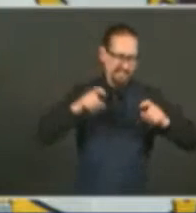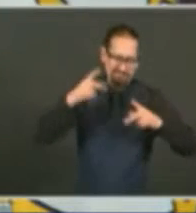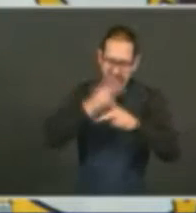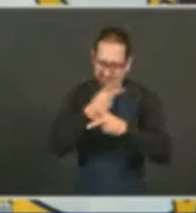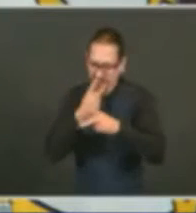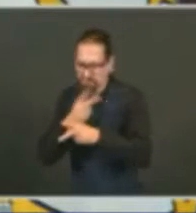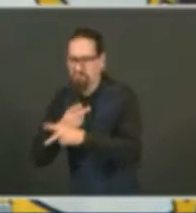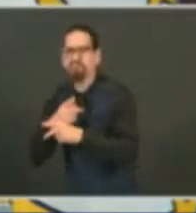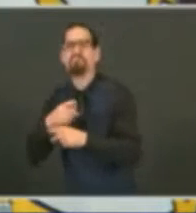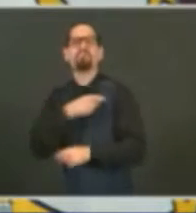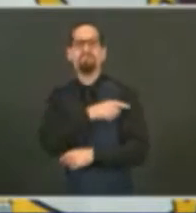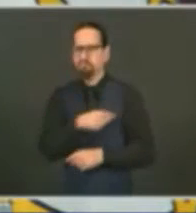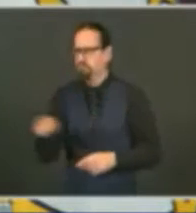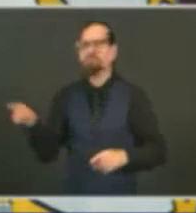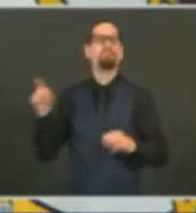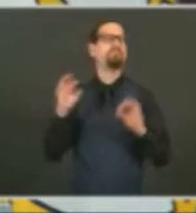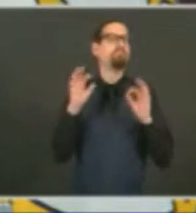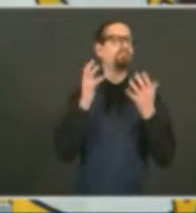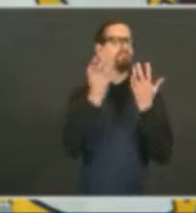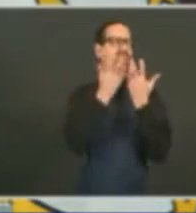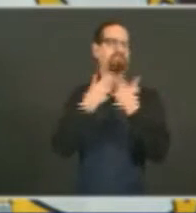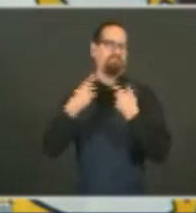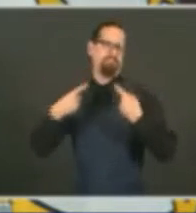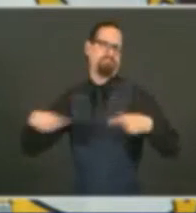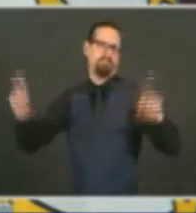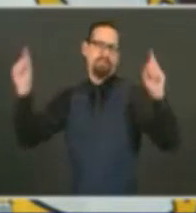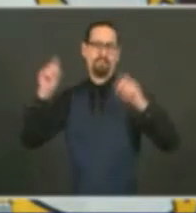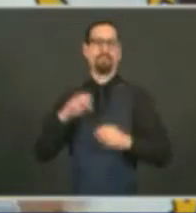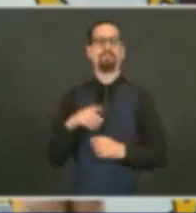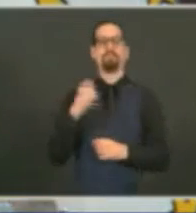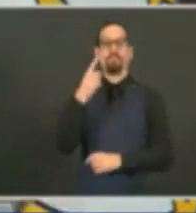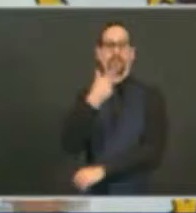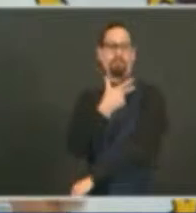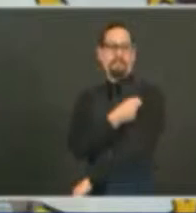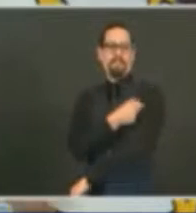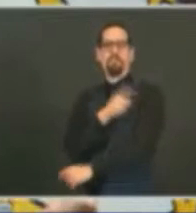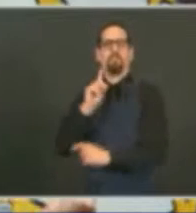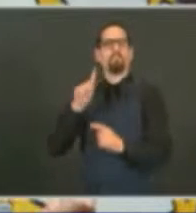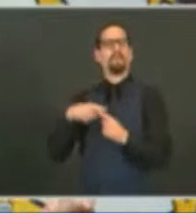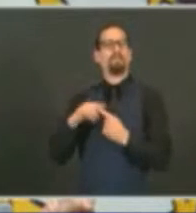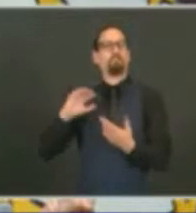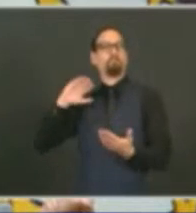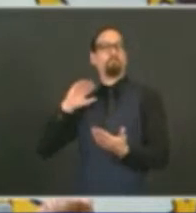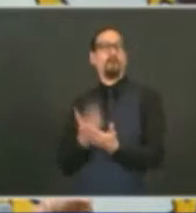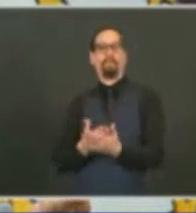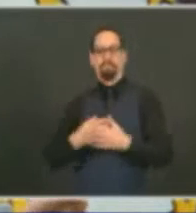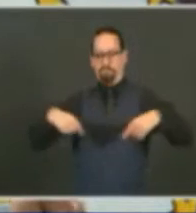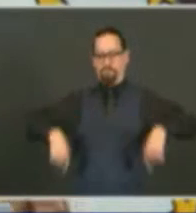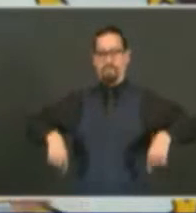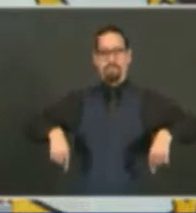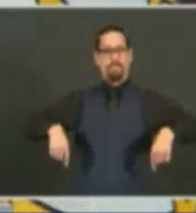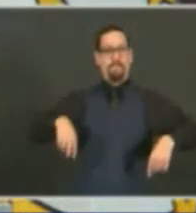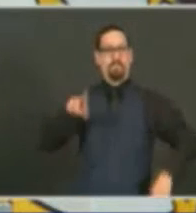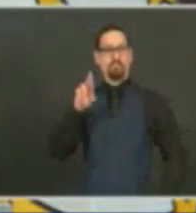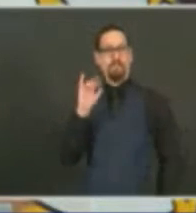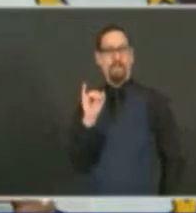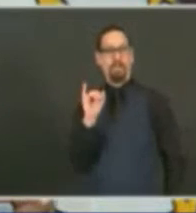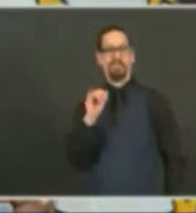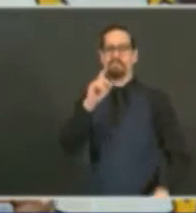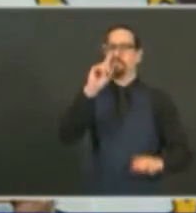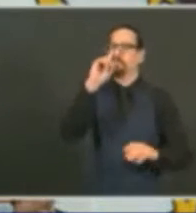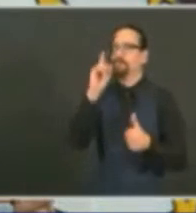And before they'll be coming to Rhode Island, they still have to go and get FDA approval.